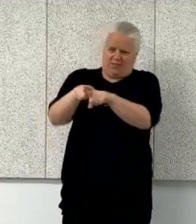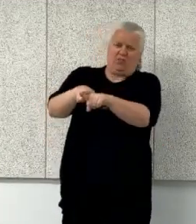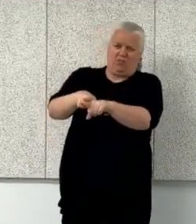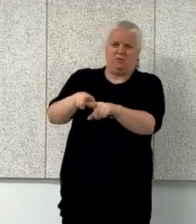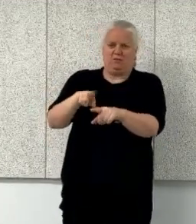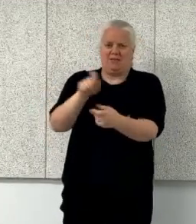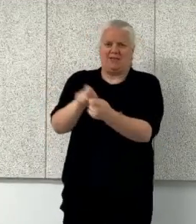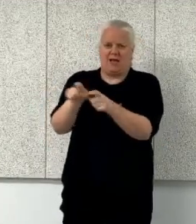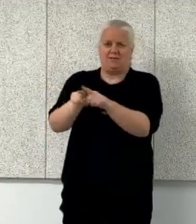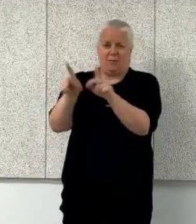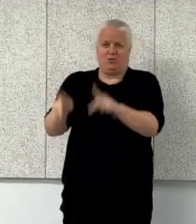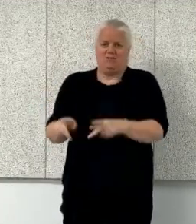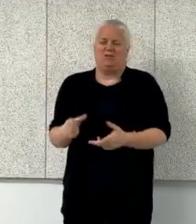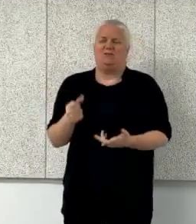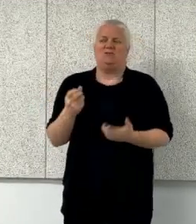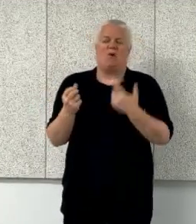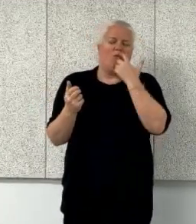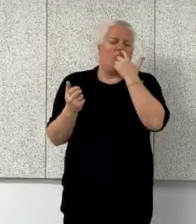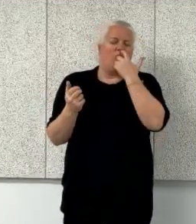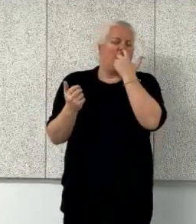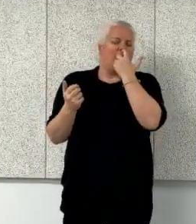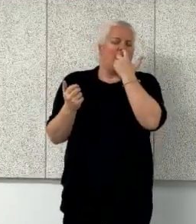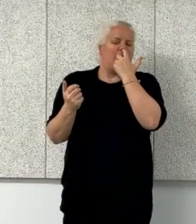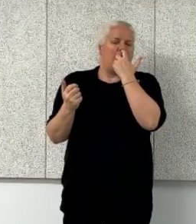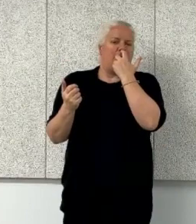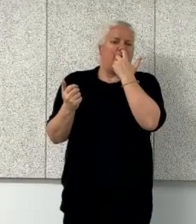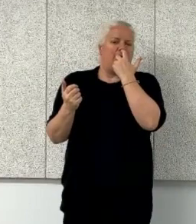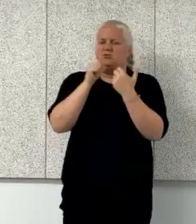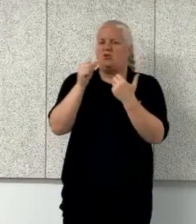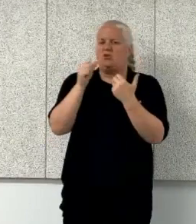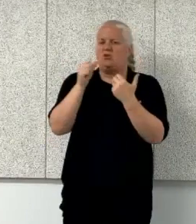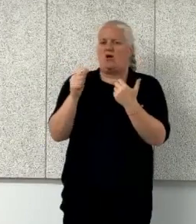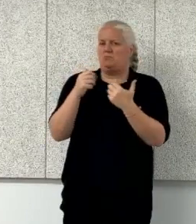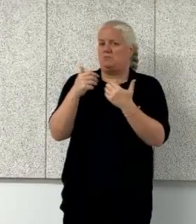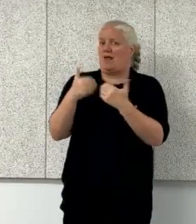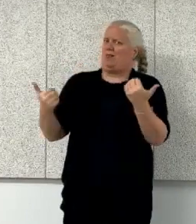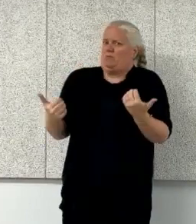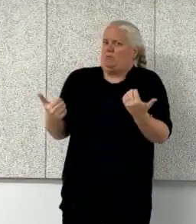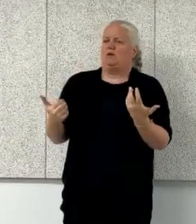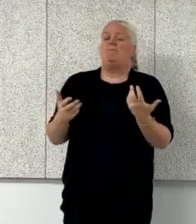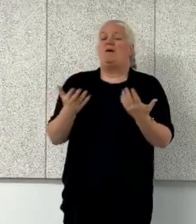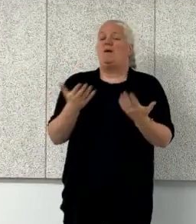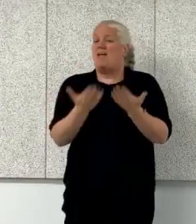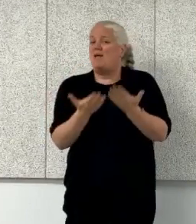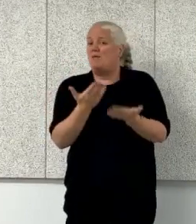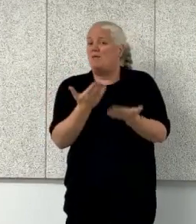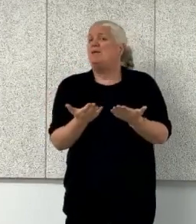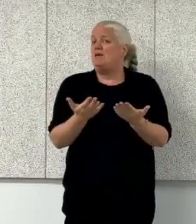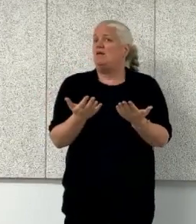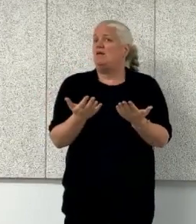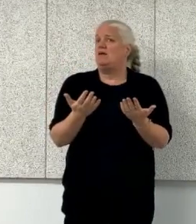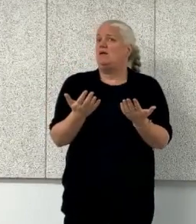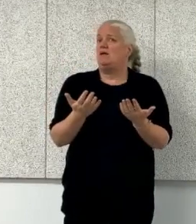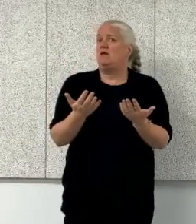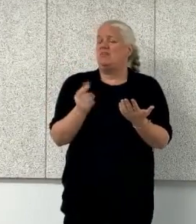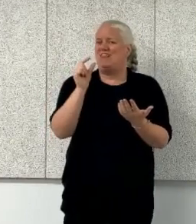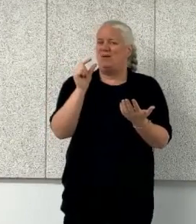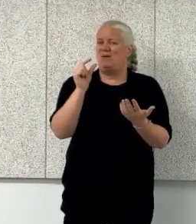I experience that on a regular basis. So there isn't a silo, but there might be a sort of like